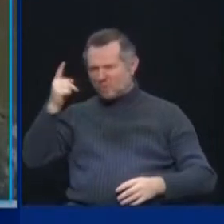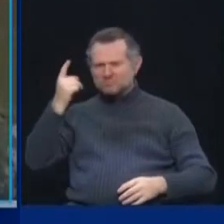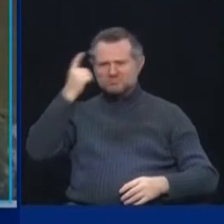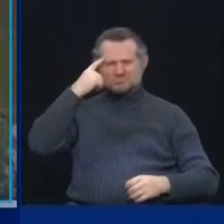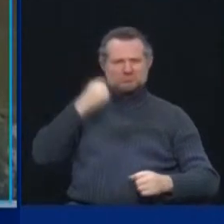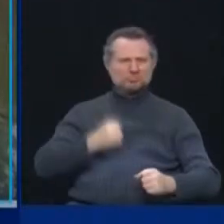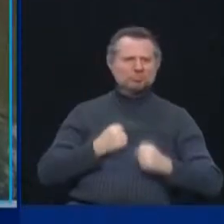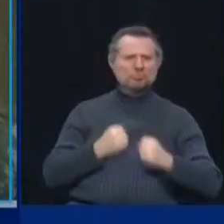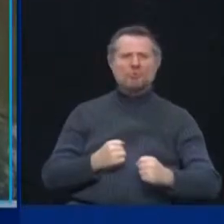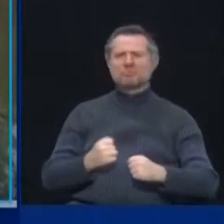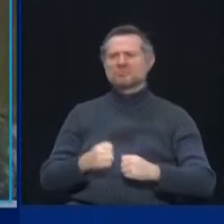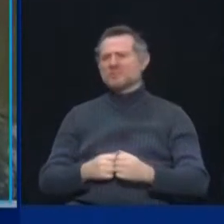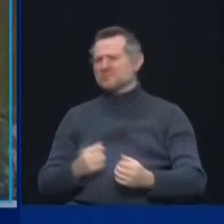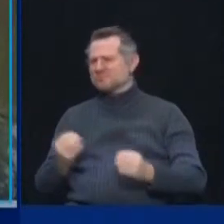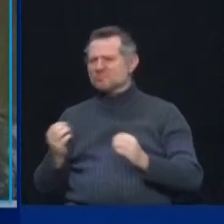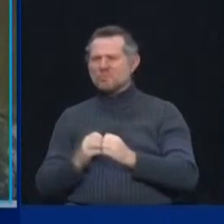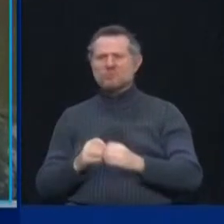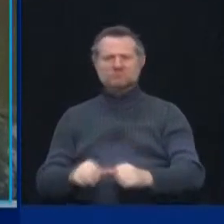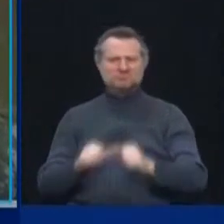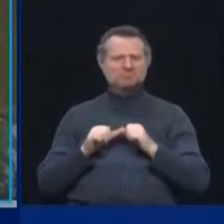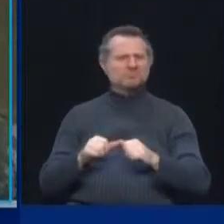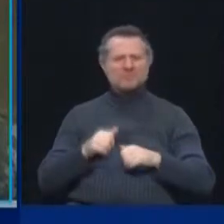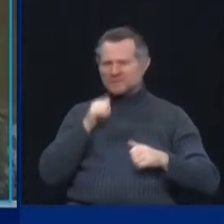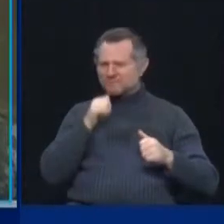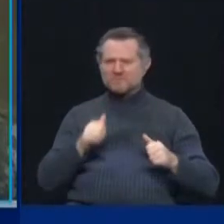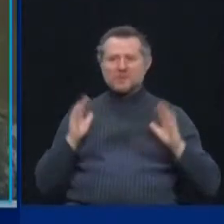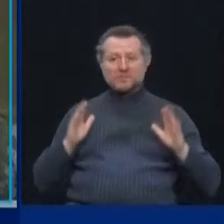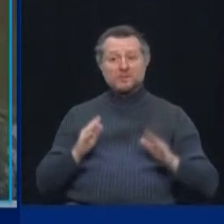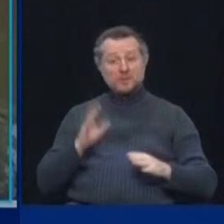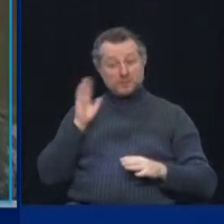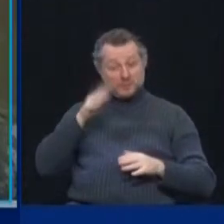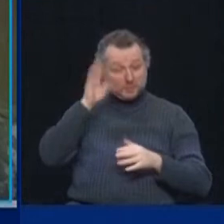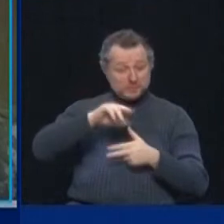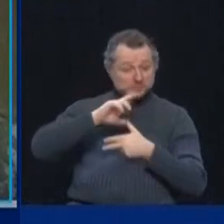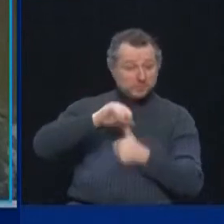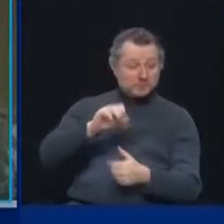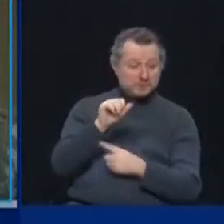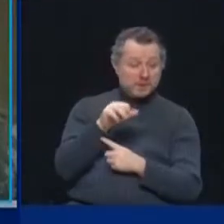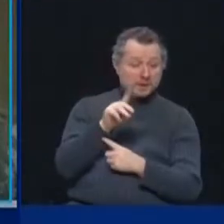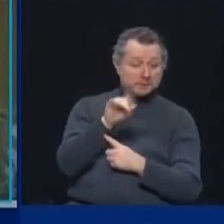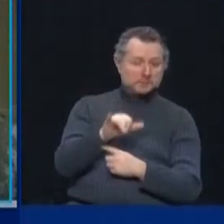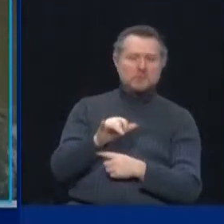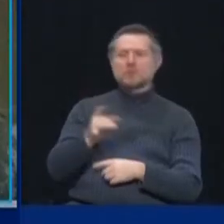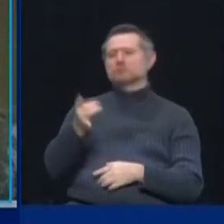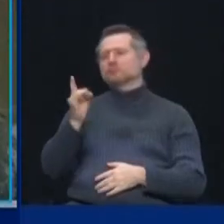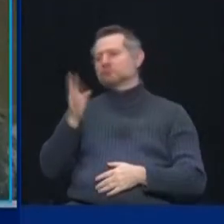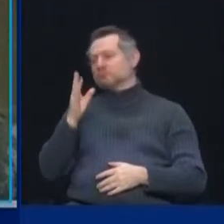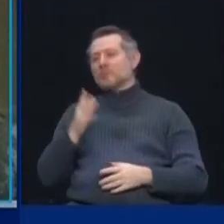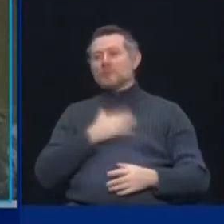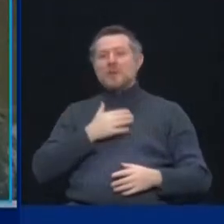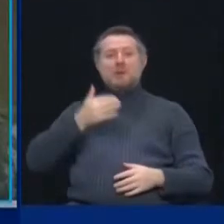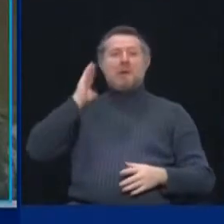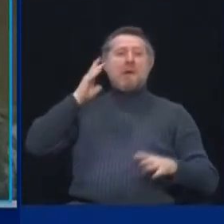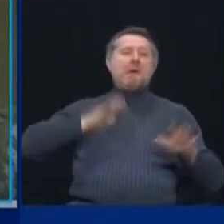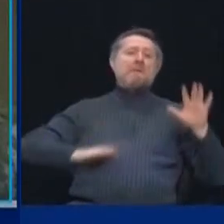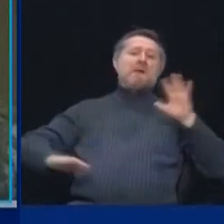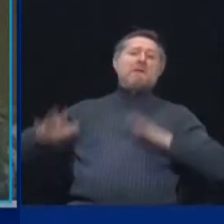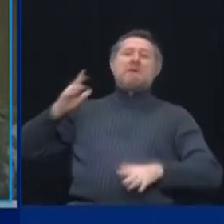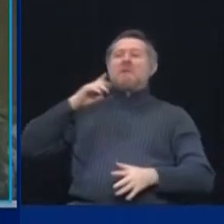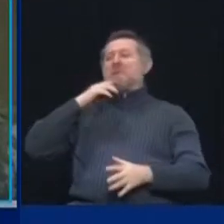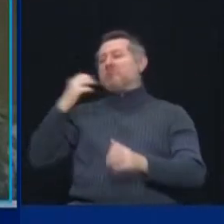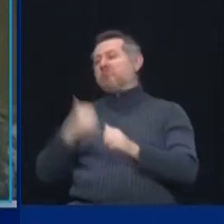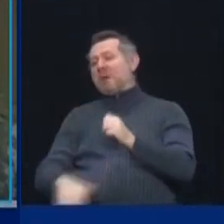more resilient, and that's what we've always done. Superstorm Sandy. Oh my God, the devastation,